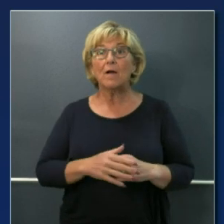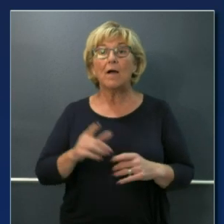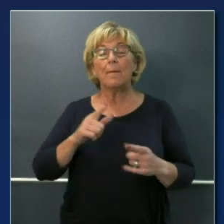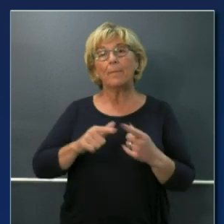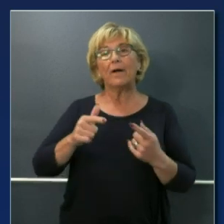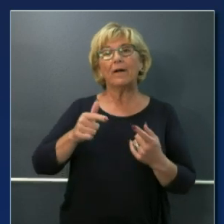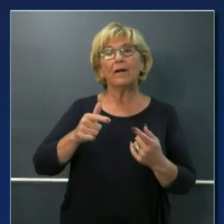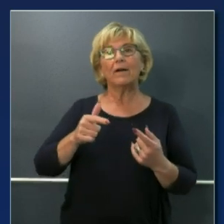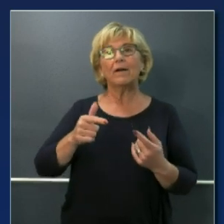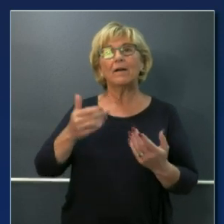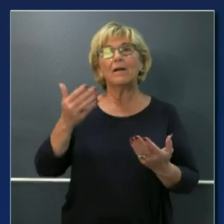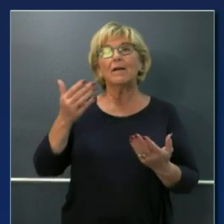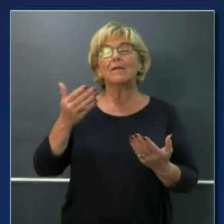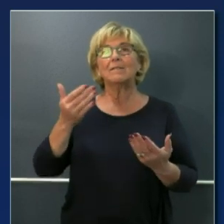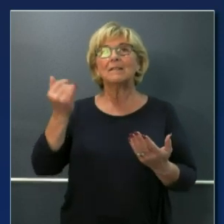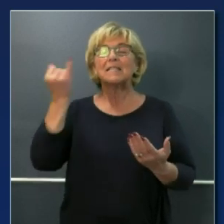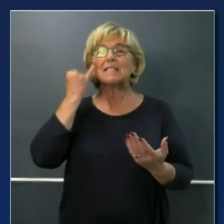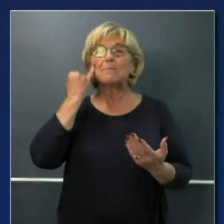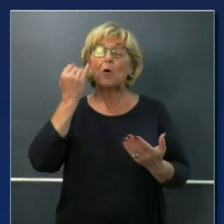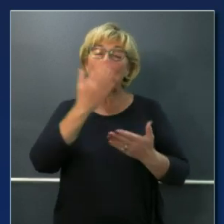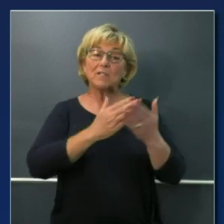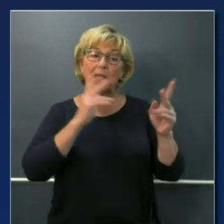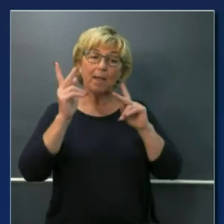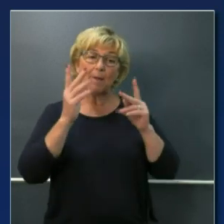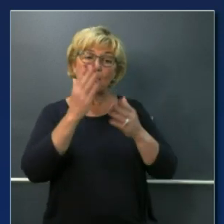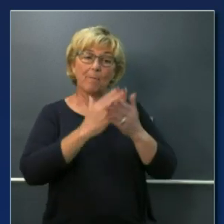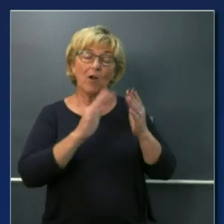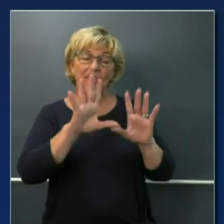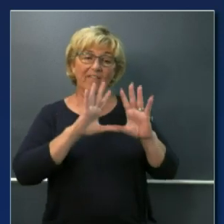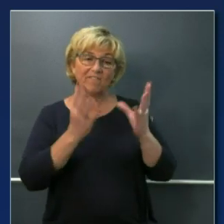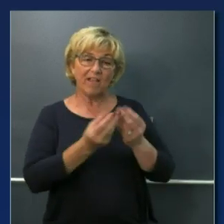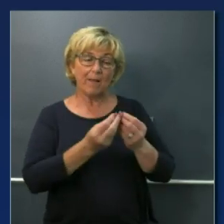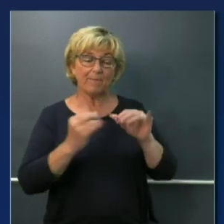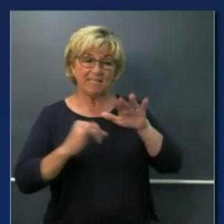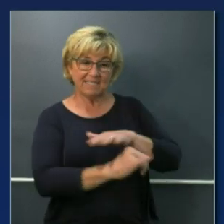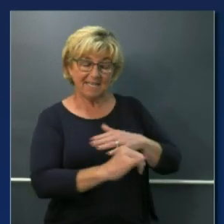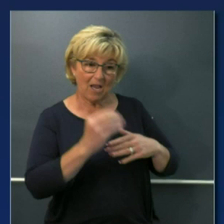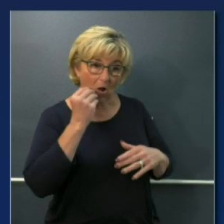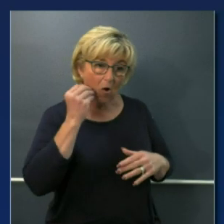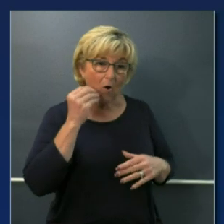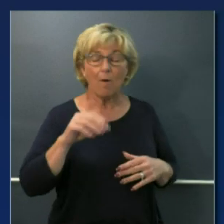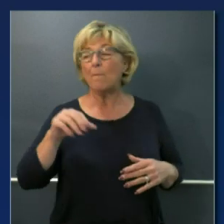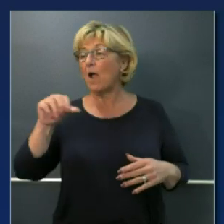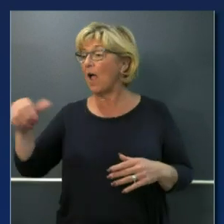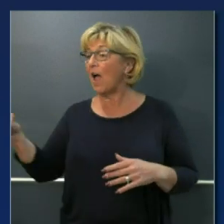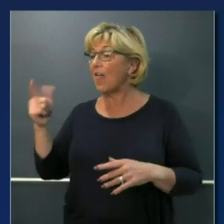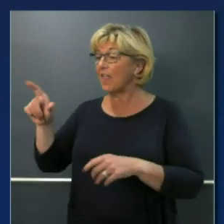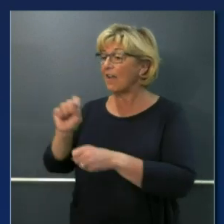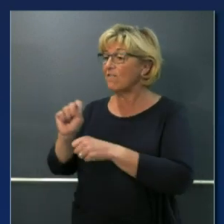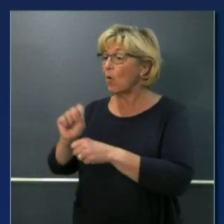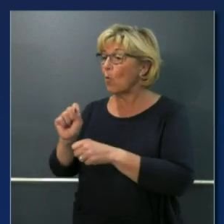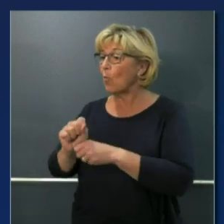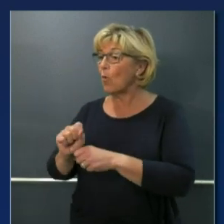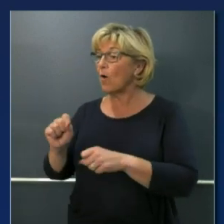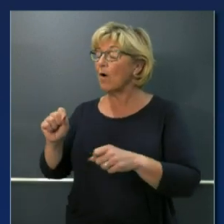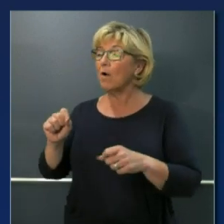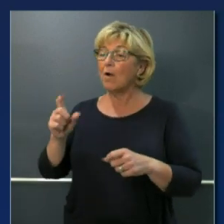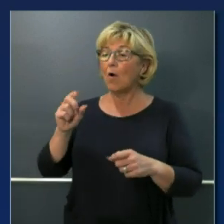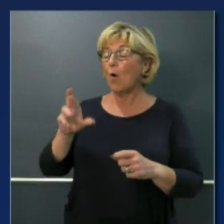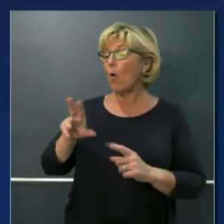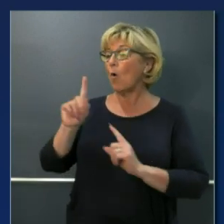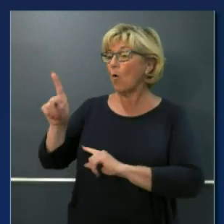interacting with the essential workforce and with essential businesses as part of doing those activities of daily living that we must do, like going to the grocery